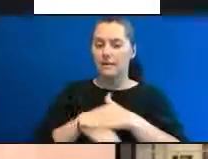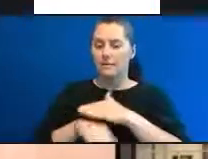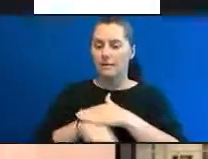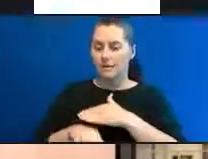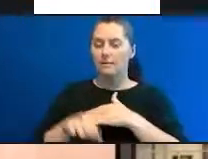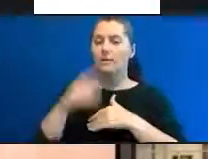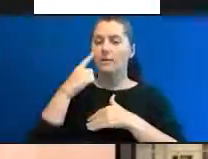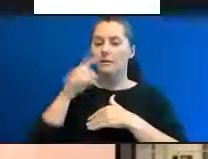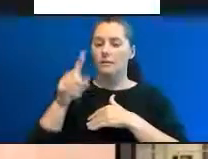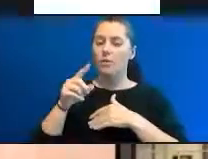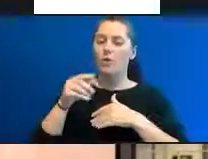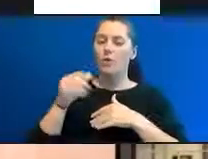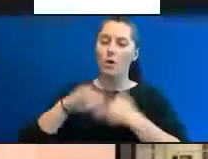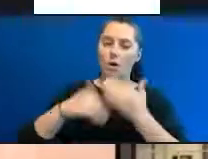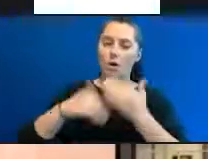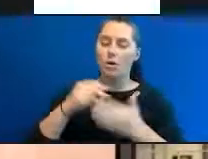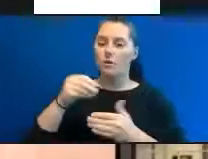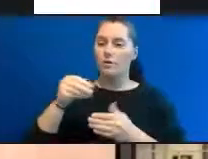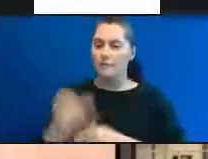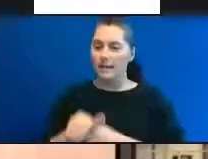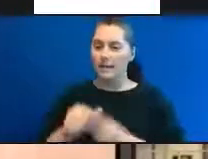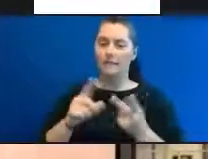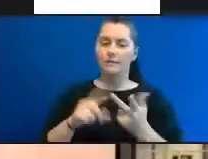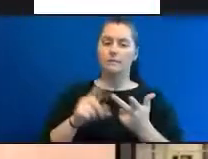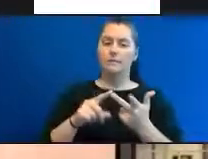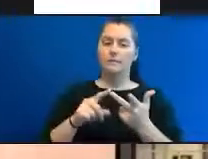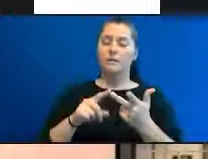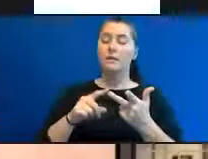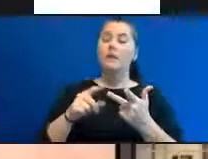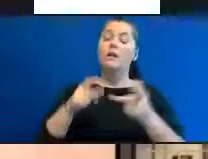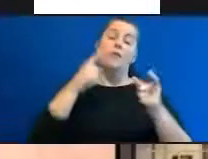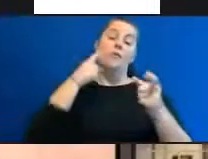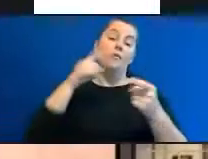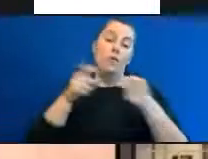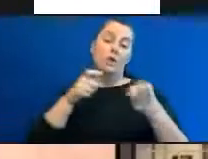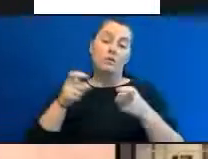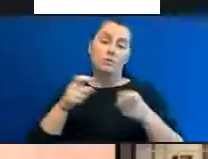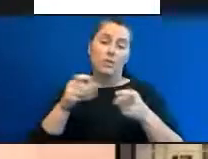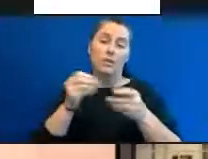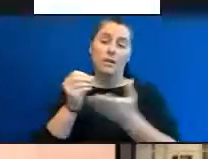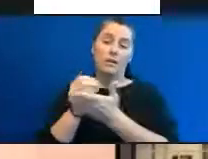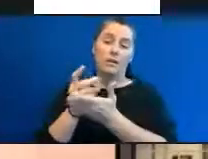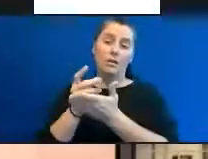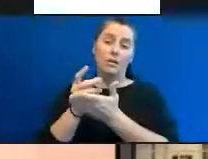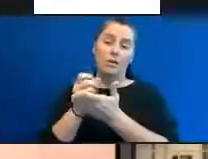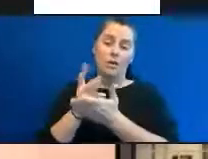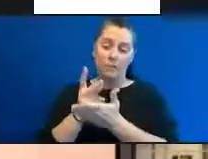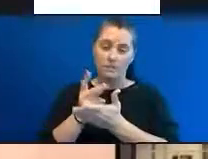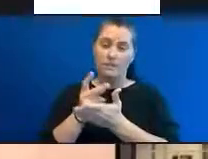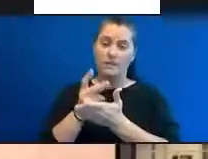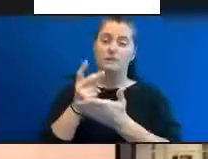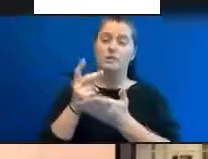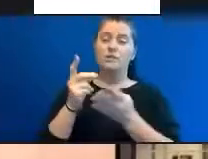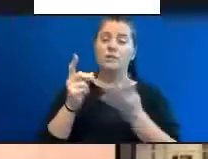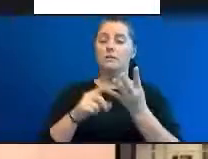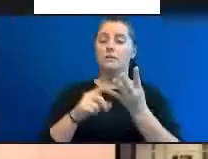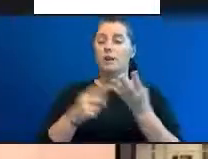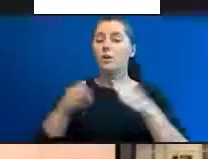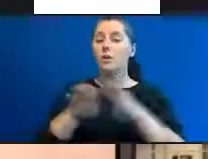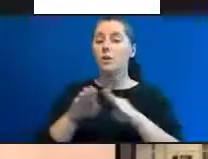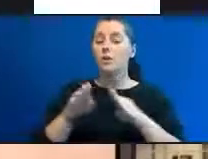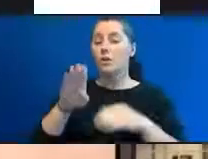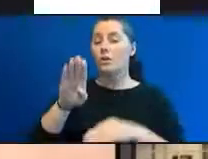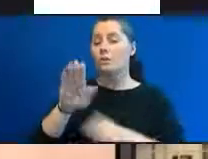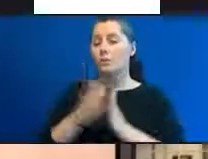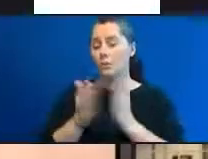to spend with your control and authorization. And then we'll close out with how to close your books daily and reduce costs with